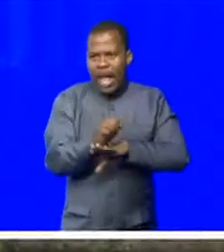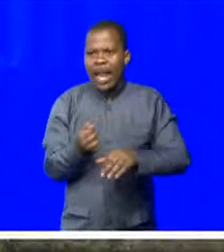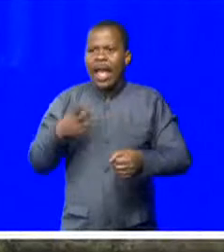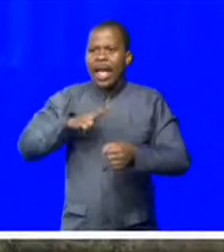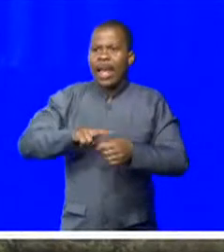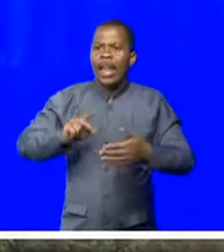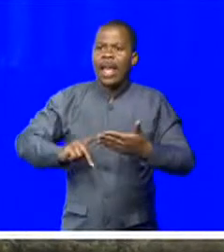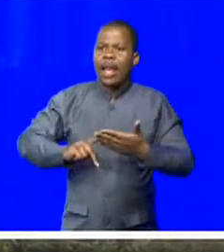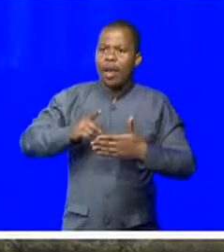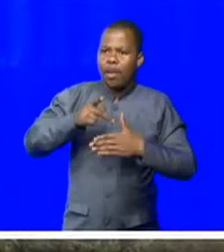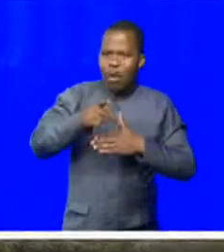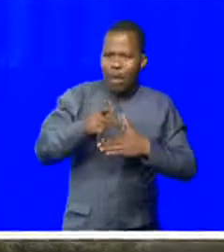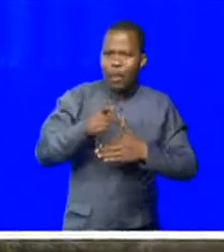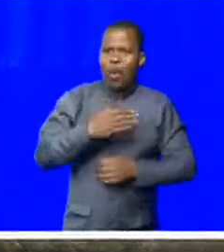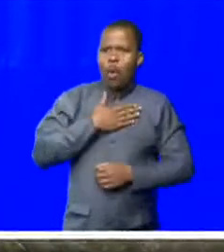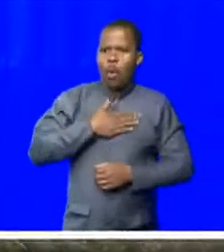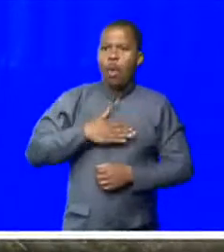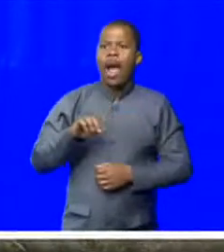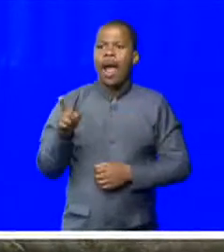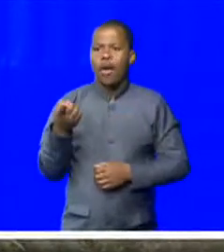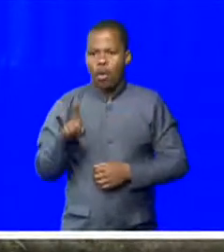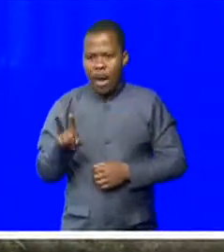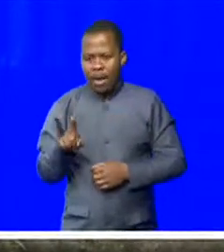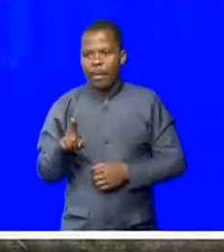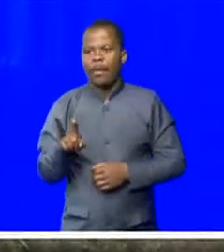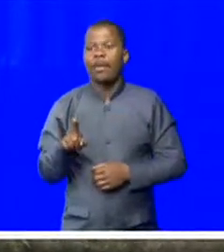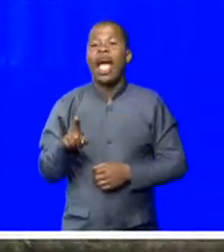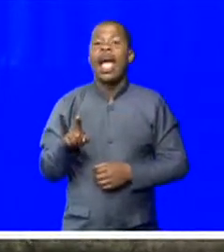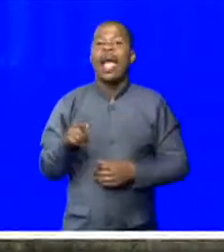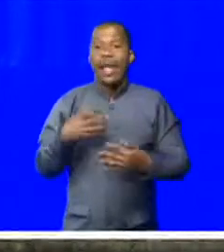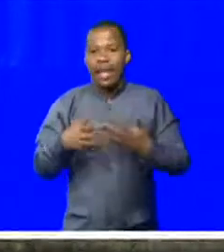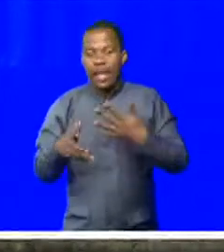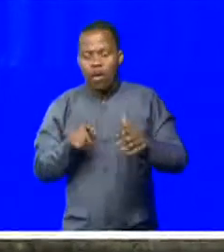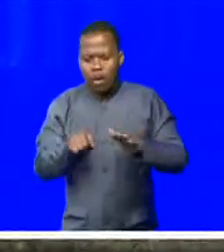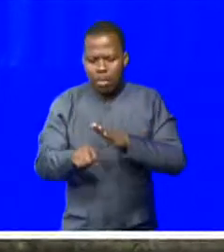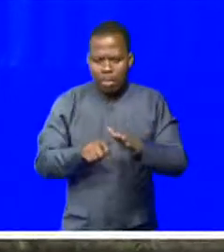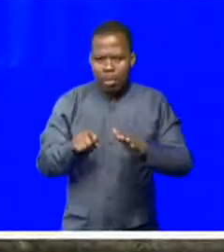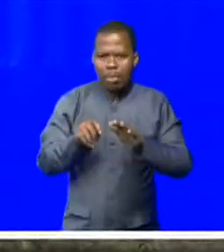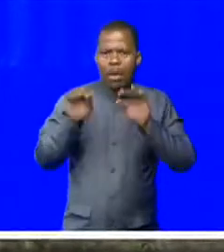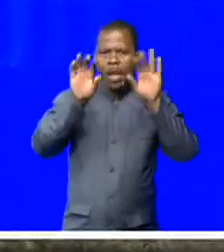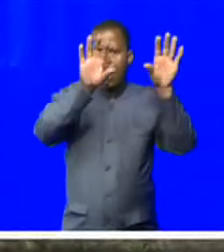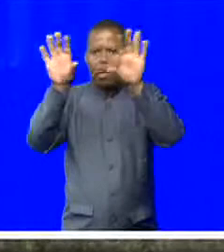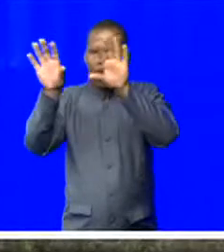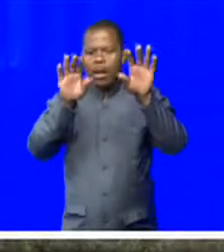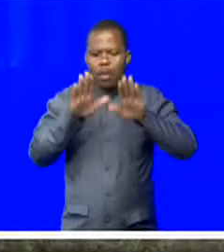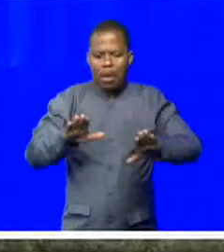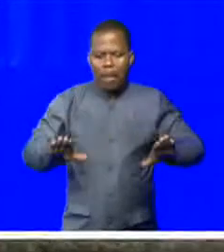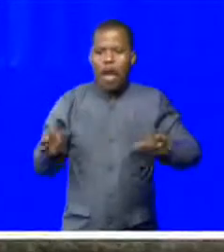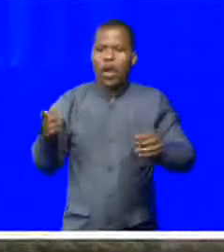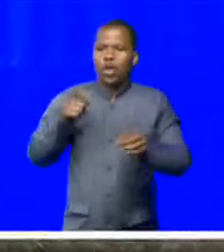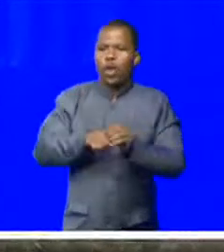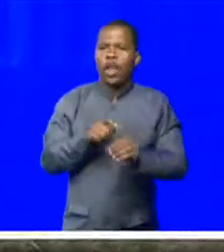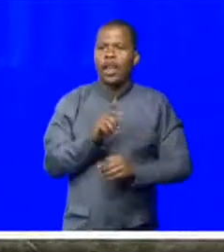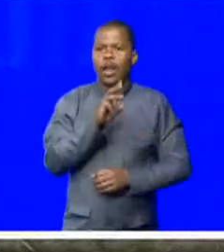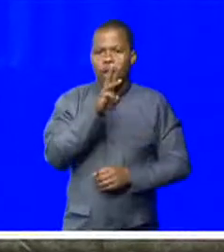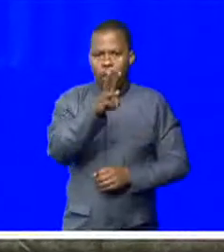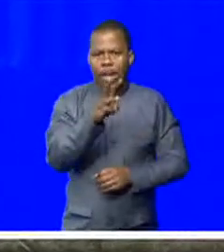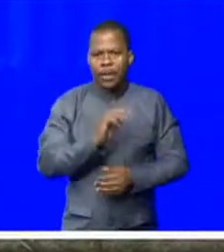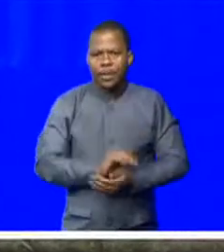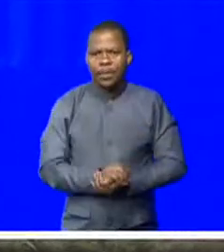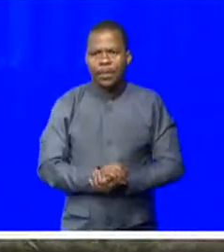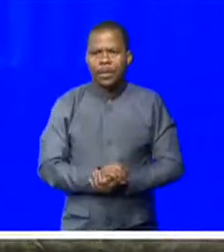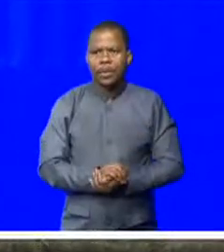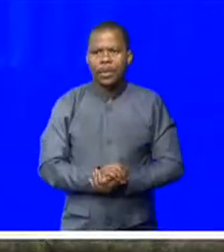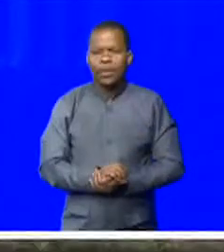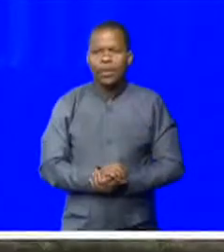get them into the export market where they will understand how the factory operates and work in the kingdom, so that they will also be